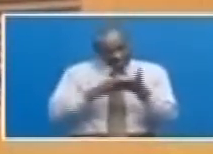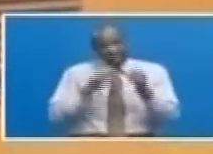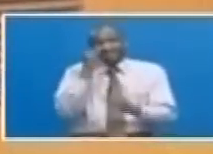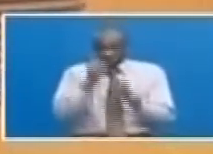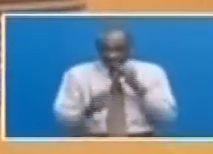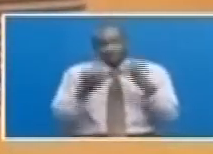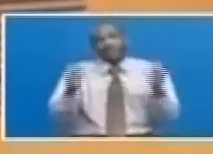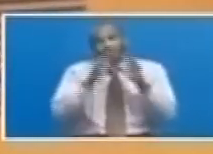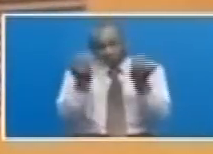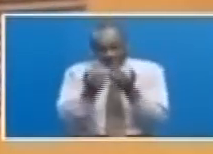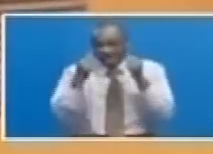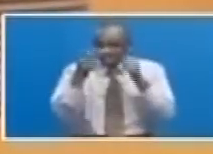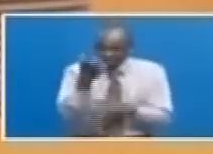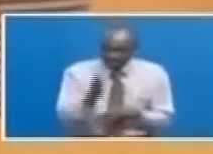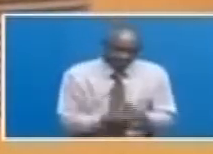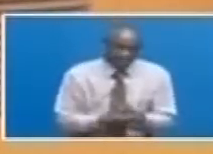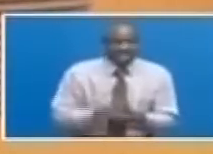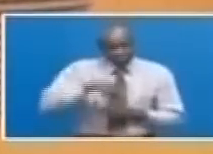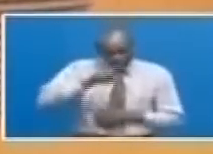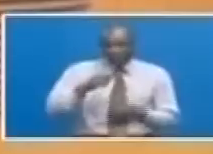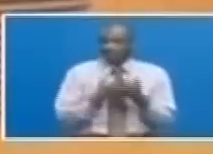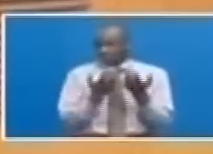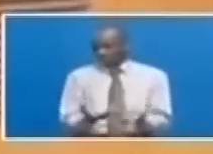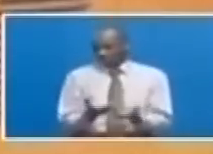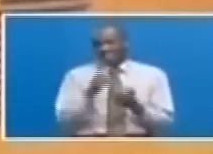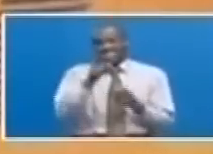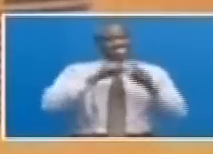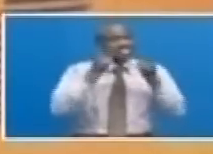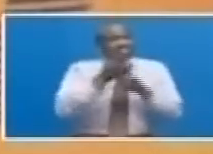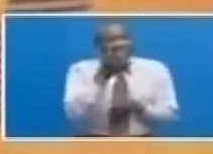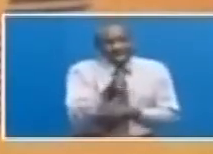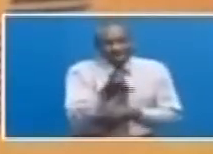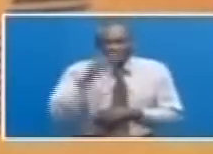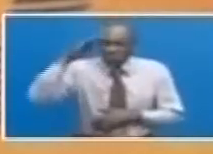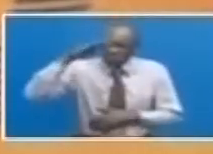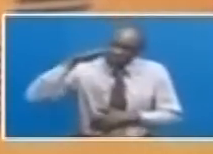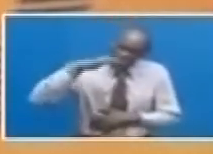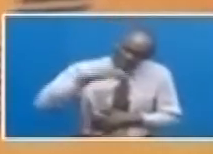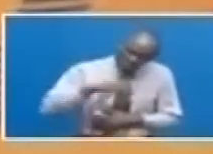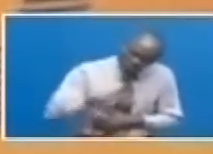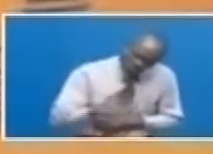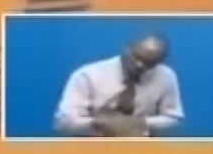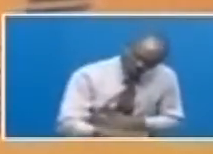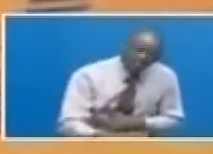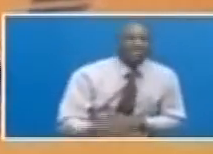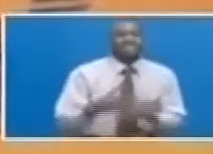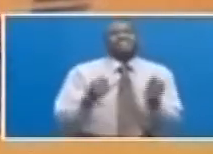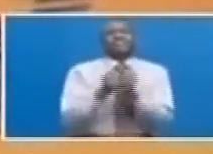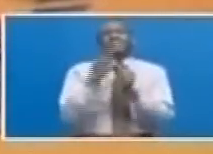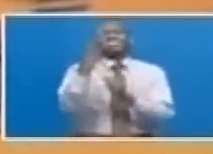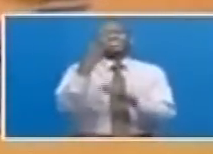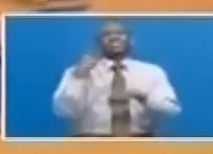la dunia. Uteuzi wake unajiri wakati ambapo timu hiyo kwa sasa imeshuka hadi nafasi ya